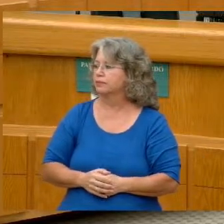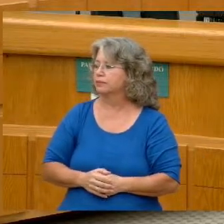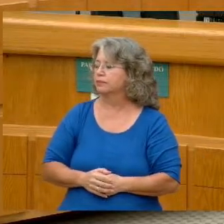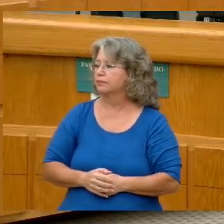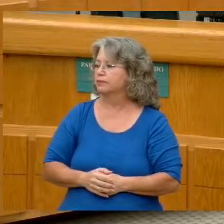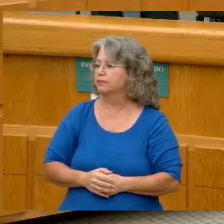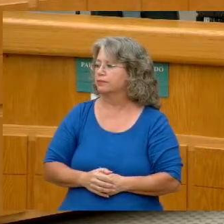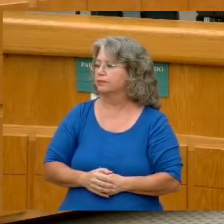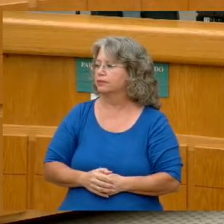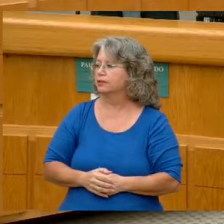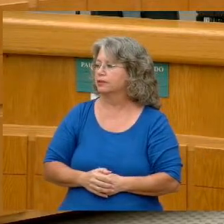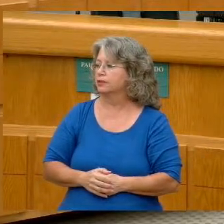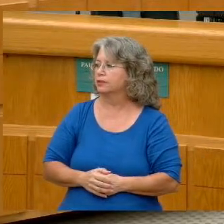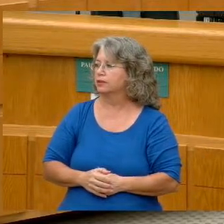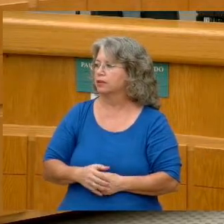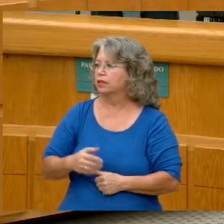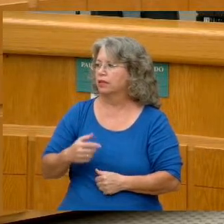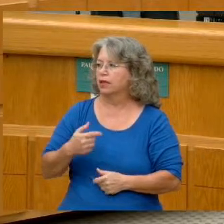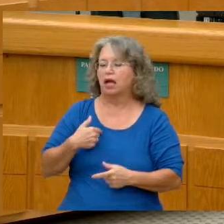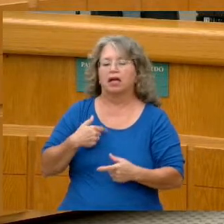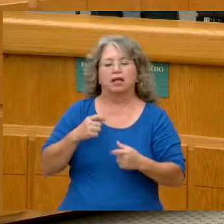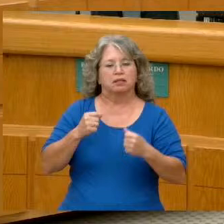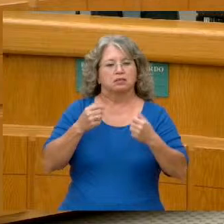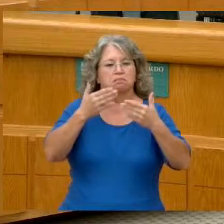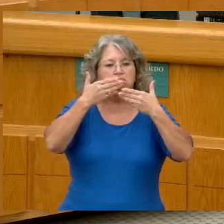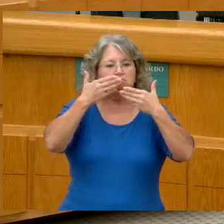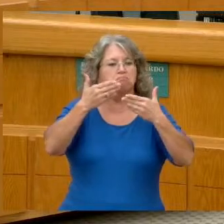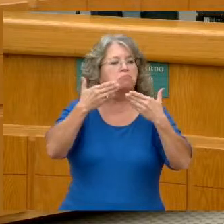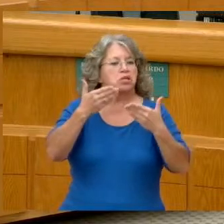And I actually don't feel like I'm suffocating with it.